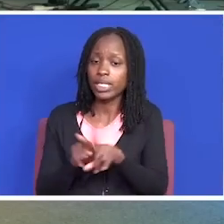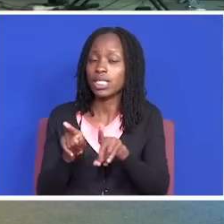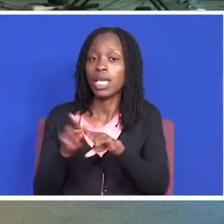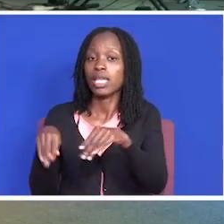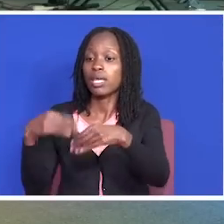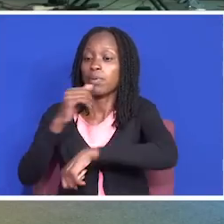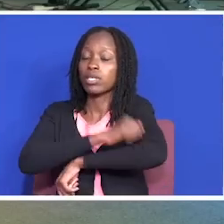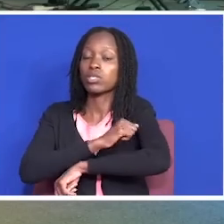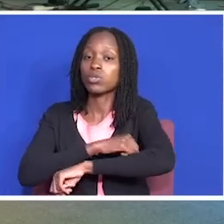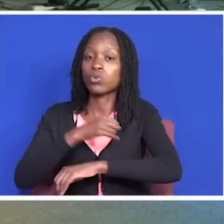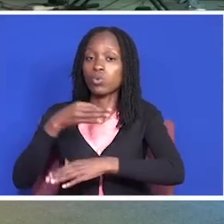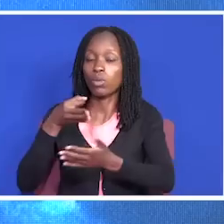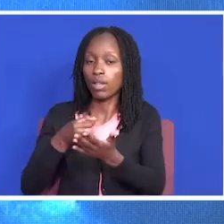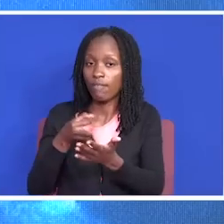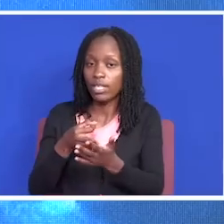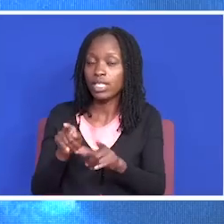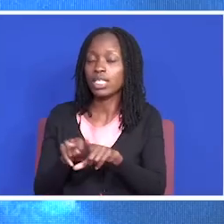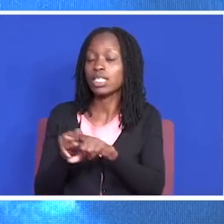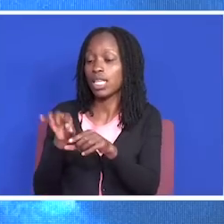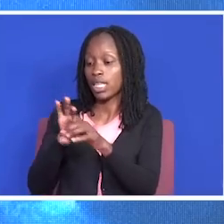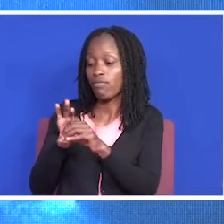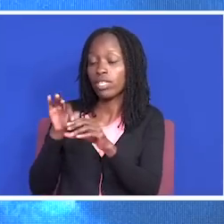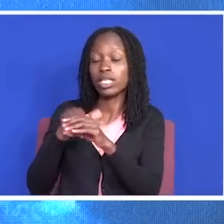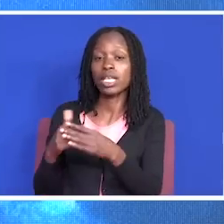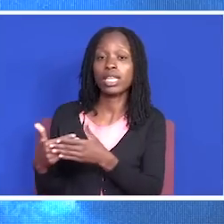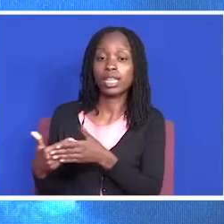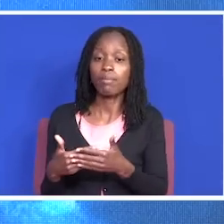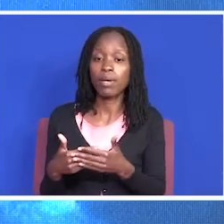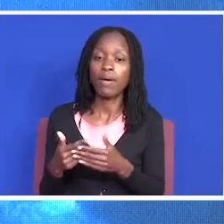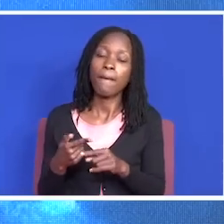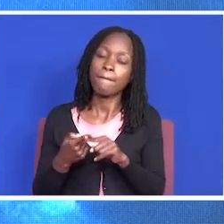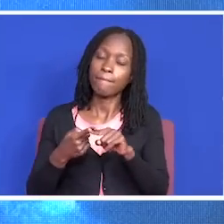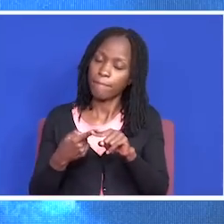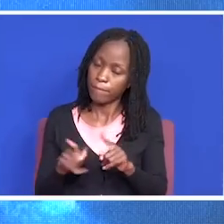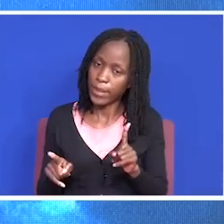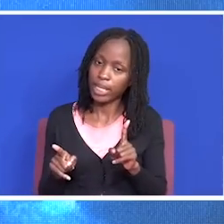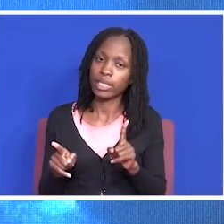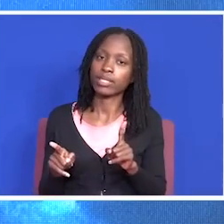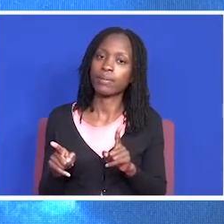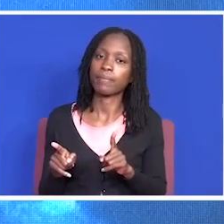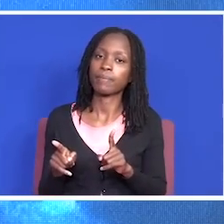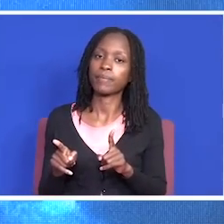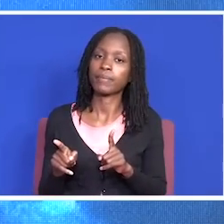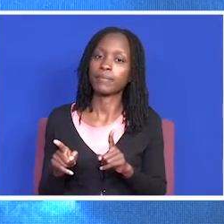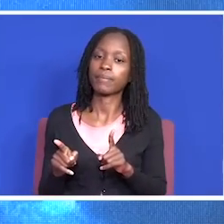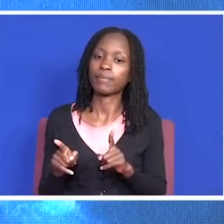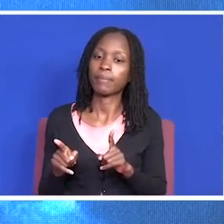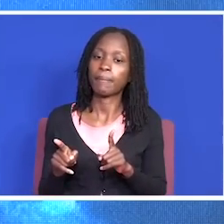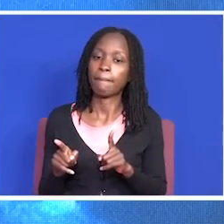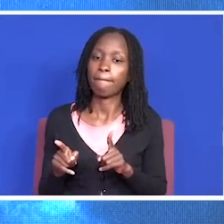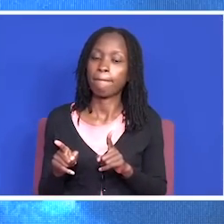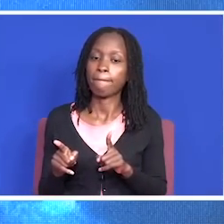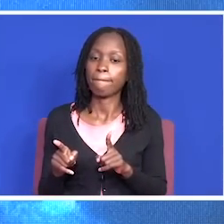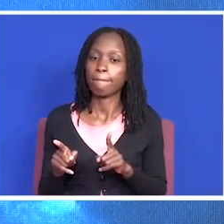pay the school fees, they actually invest in the child. But unfortunately, they are